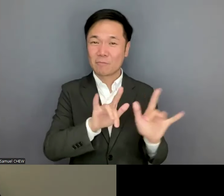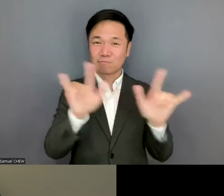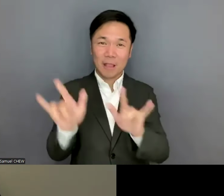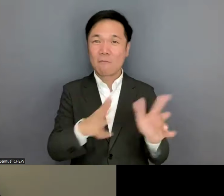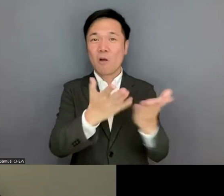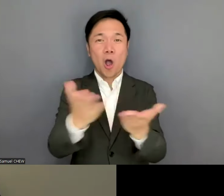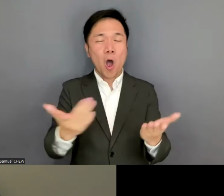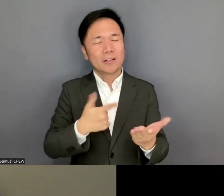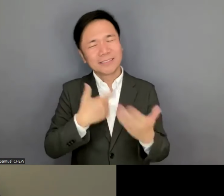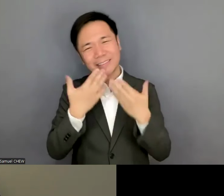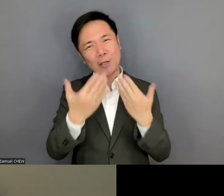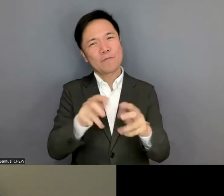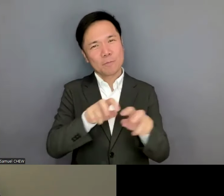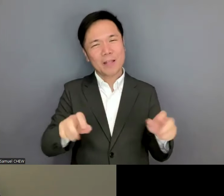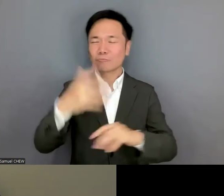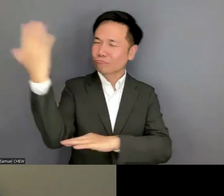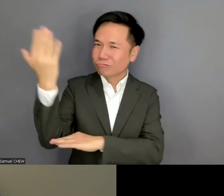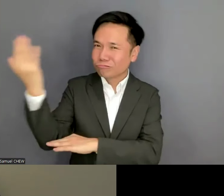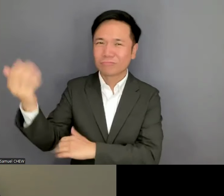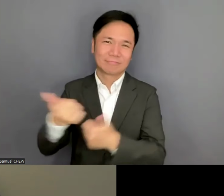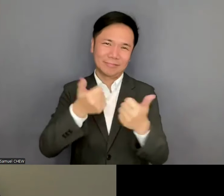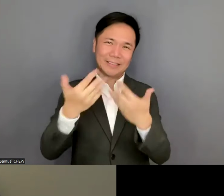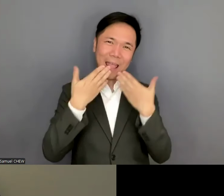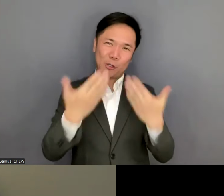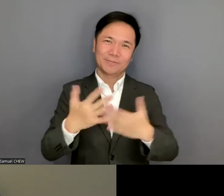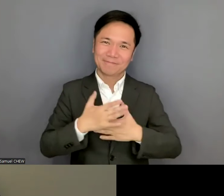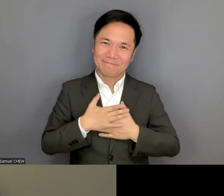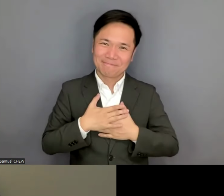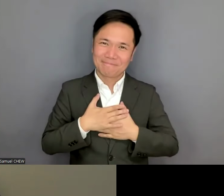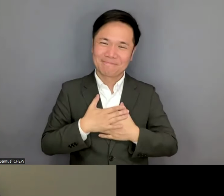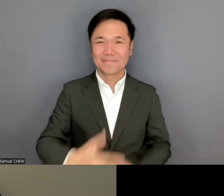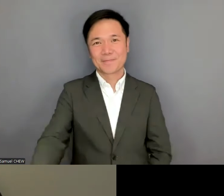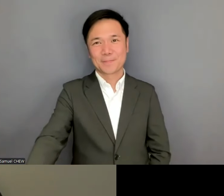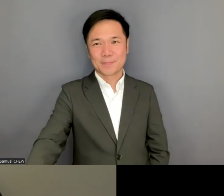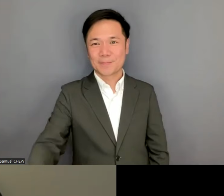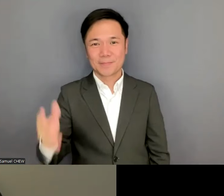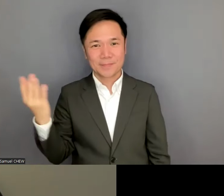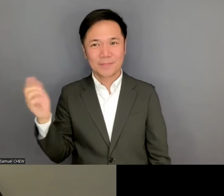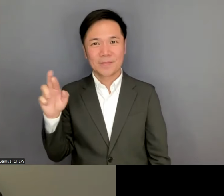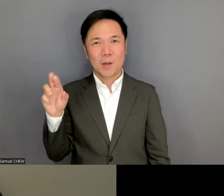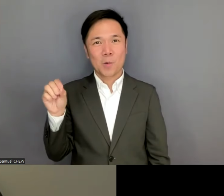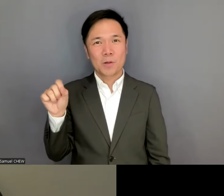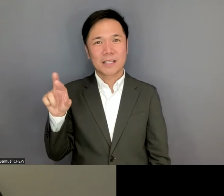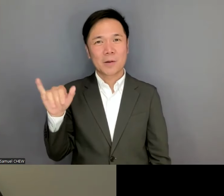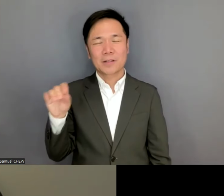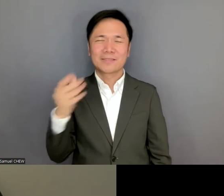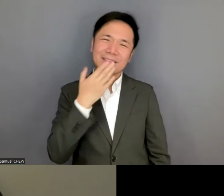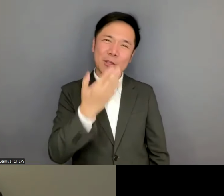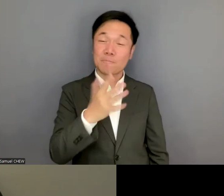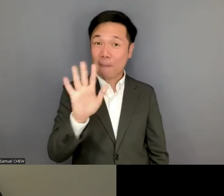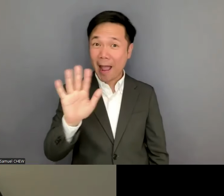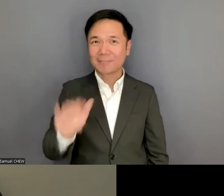so much for your time. Thank you. Bye. Bye-bye.